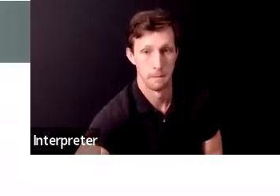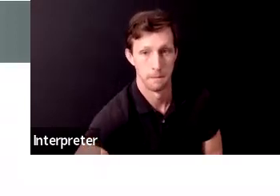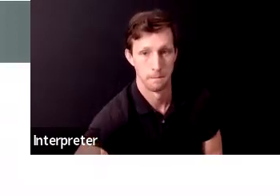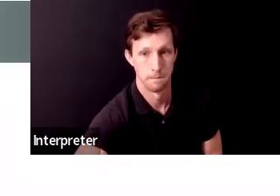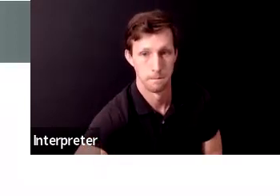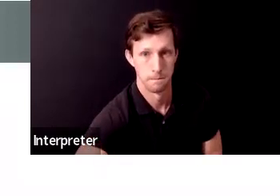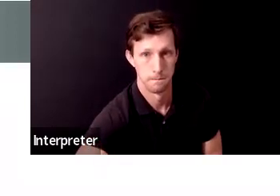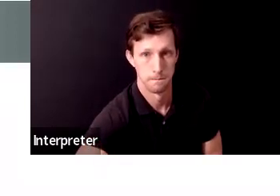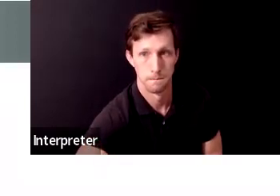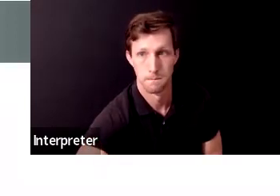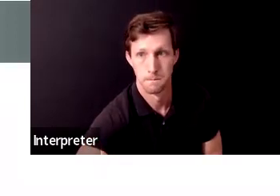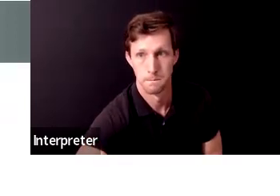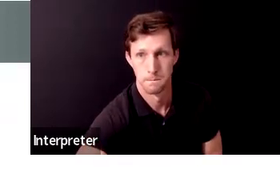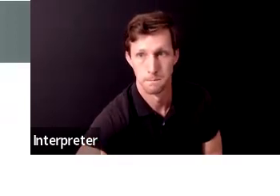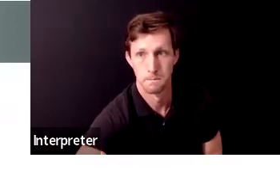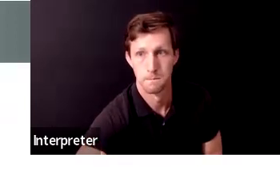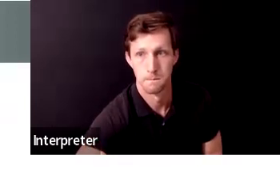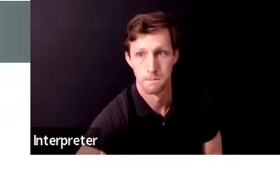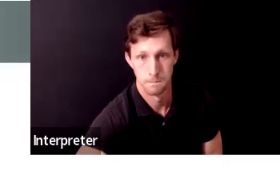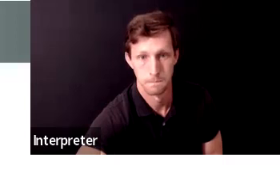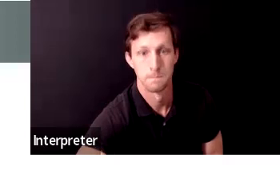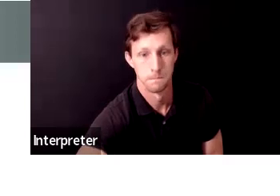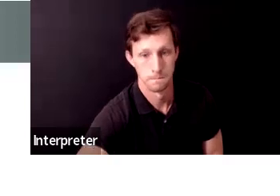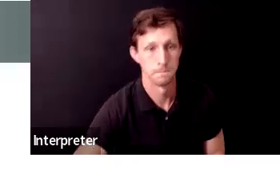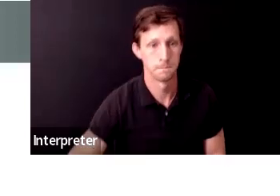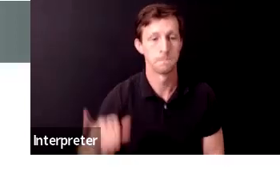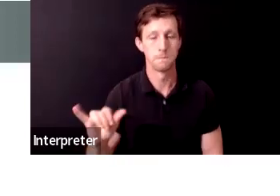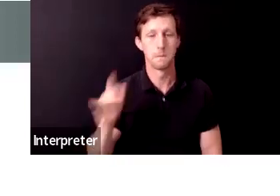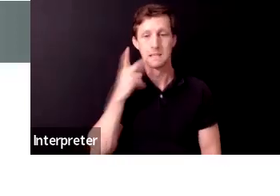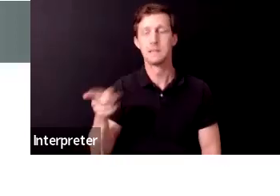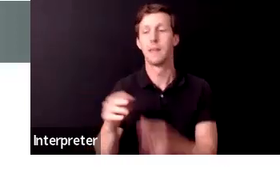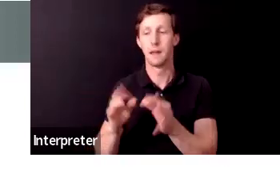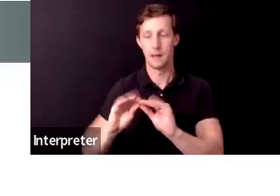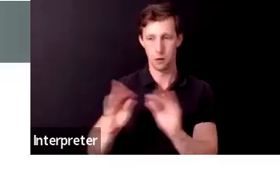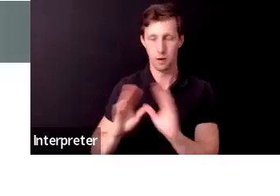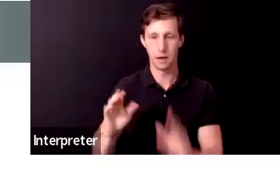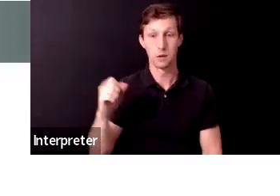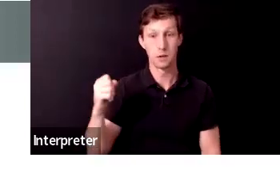Okay, and Spotlight, I see that Spotlight is for also.